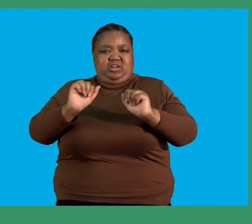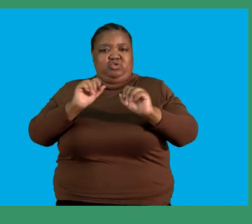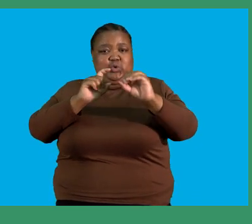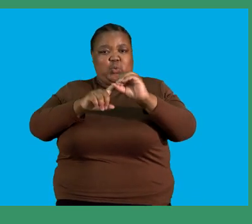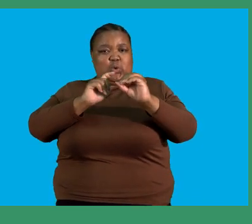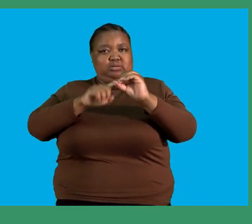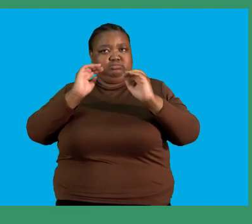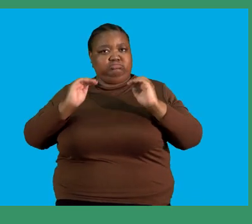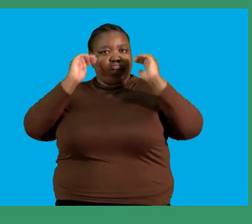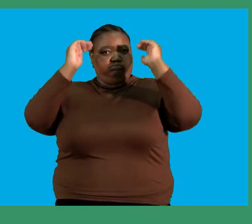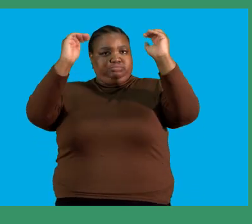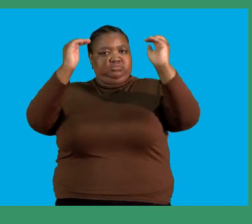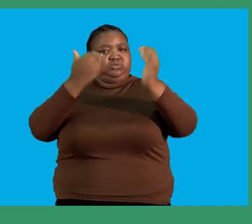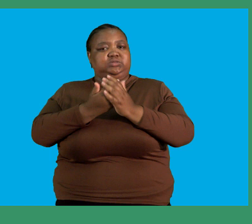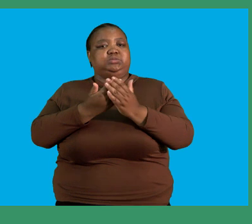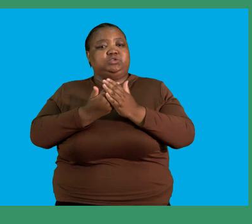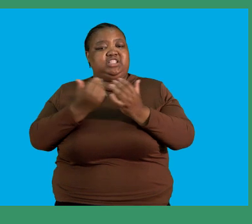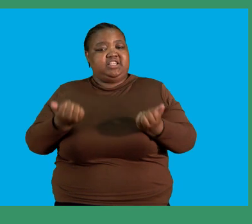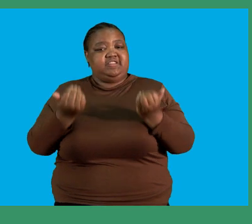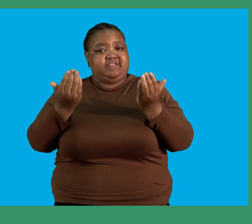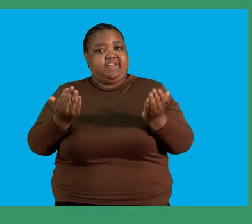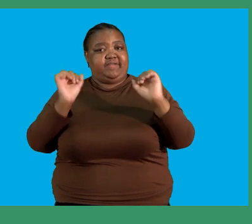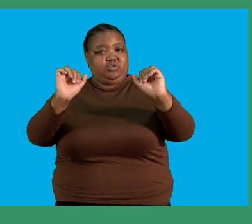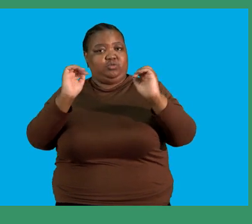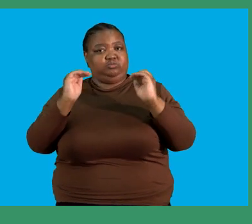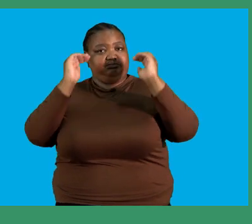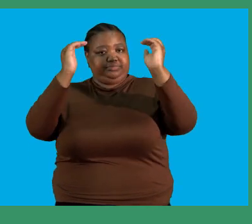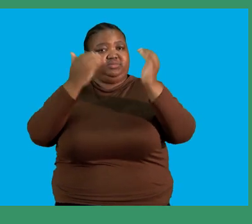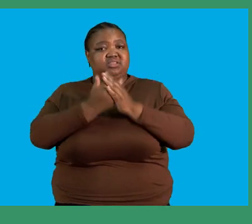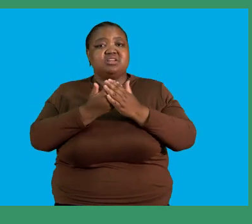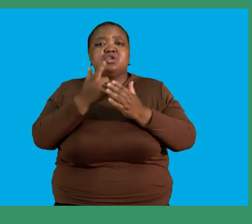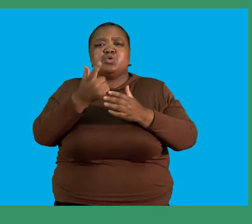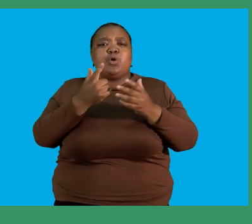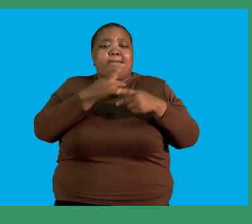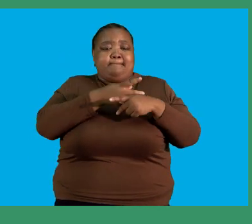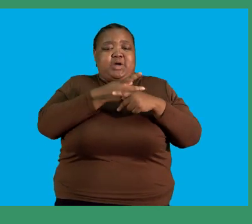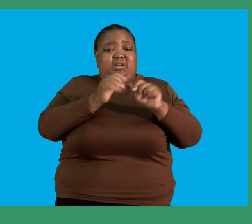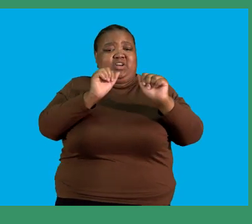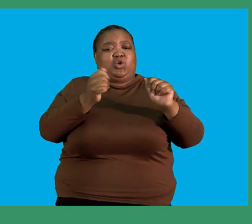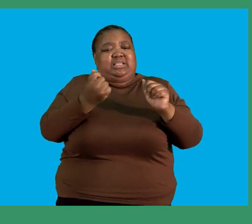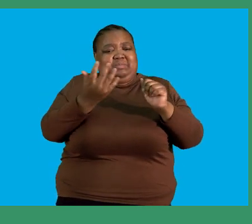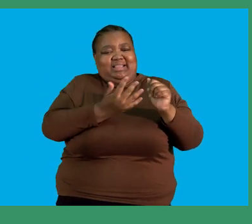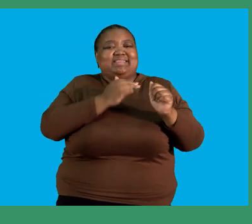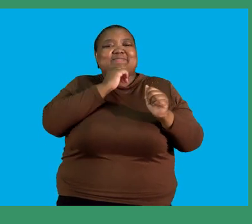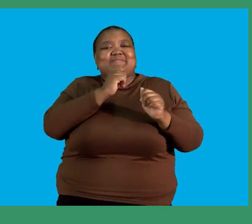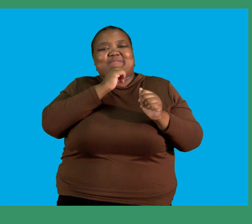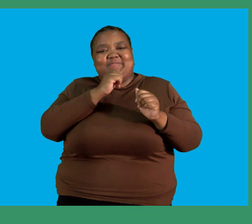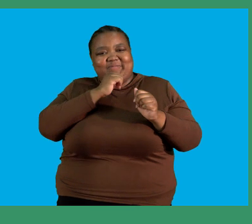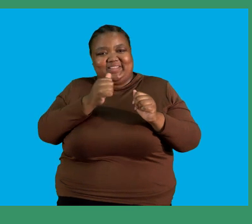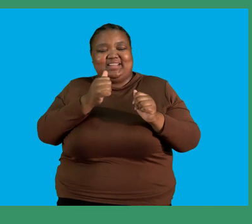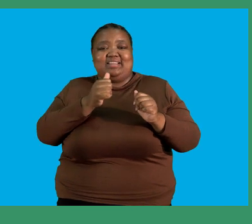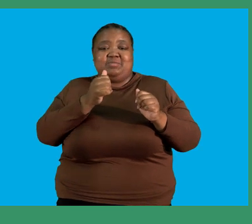influence your customers to buy your product even though the price might be higher. Now think of different shops that you have been